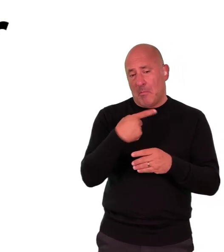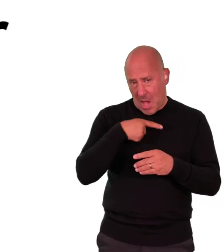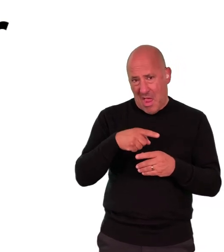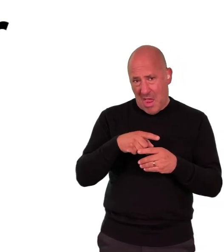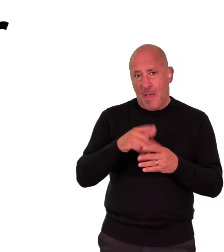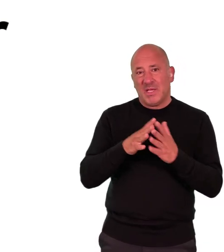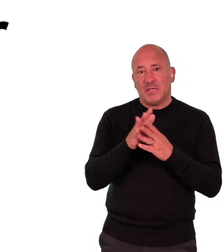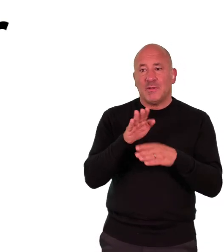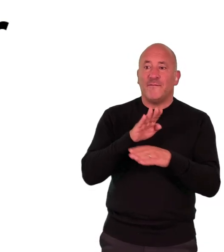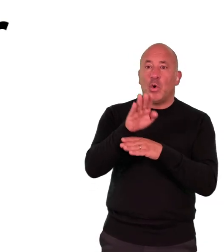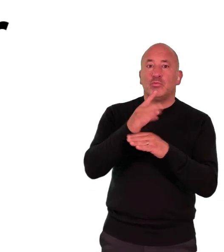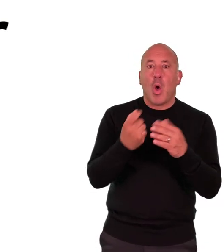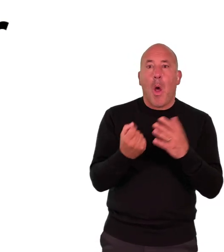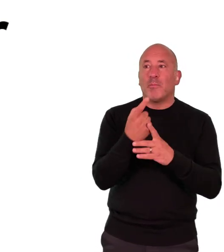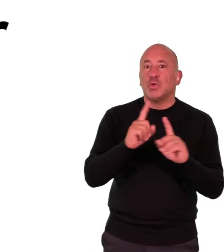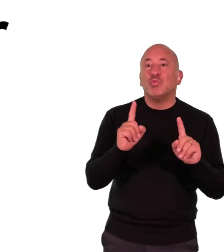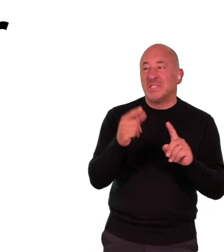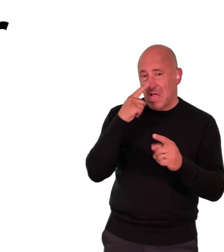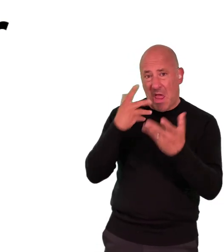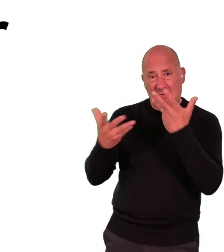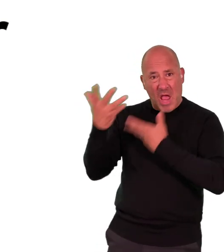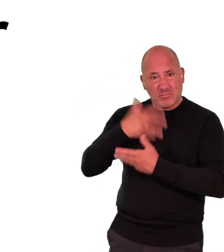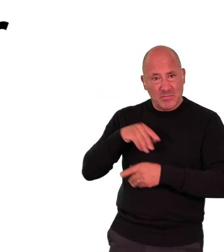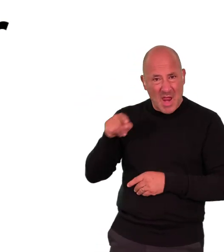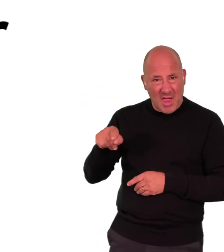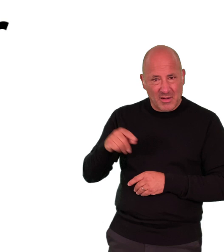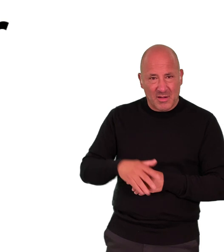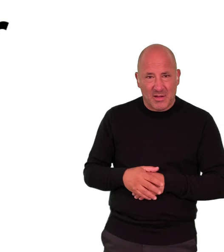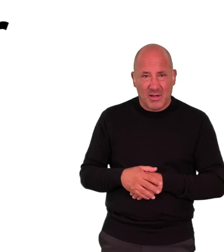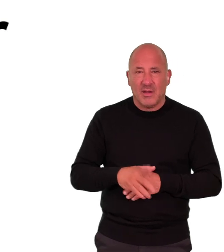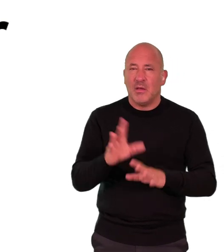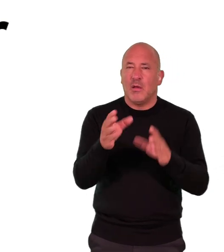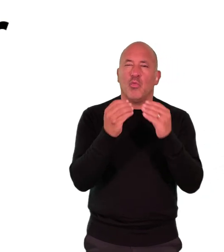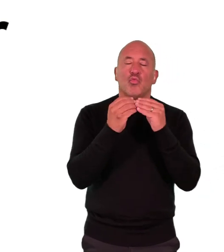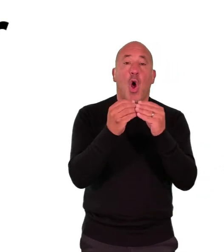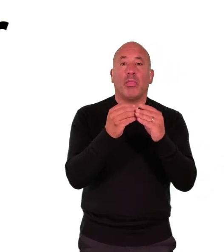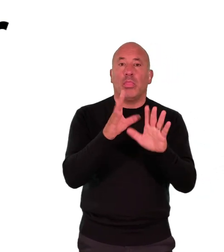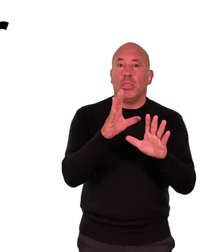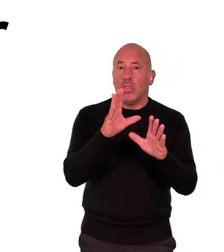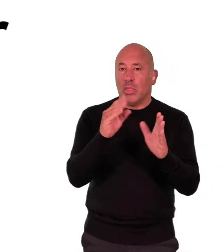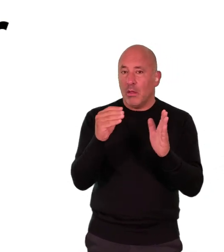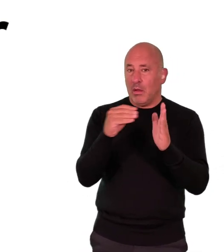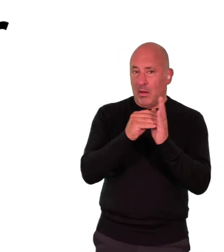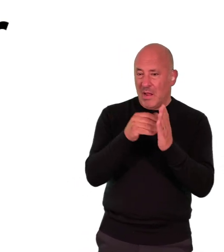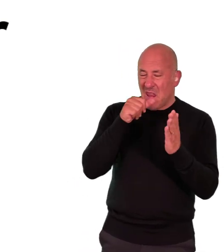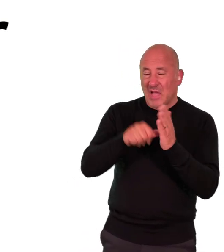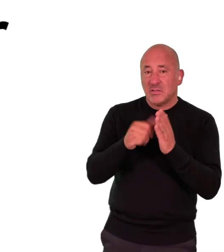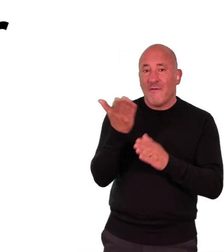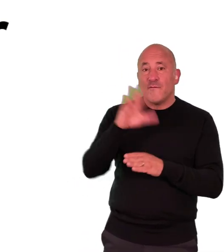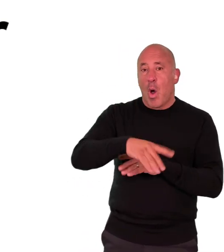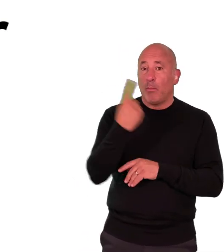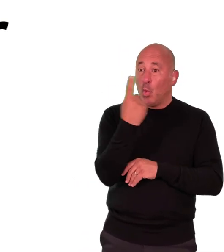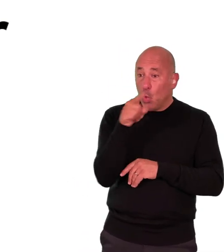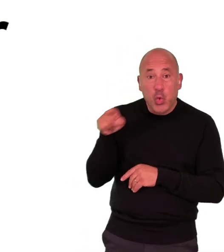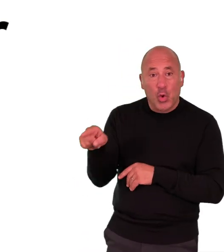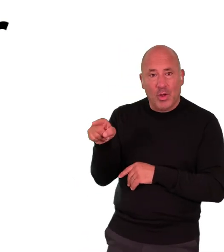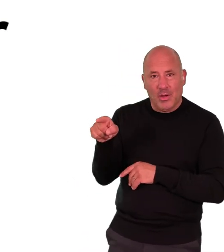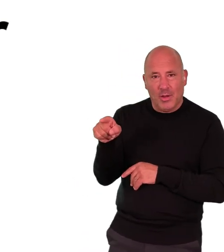it. If we can't access your document or web page, then we may view your application as ineligible.